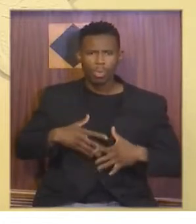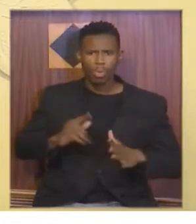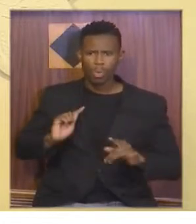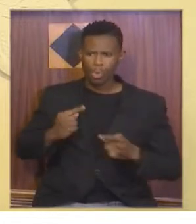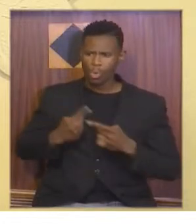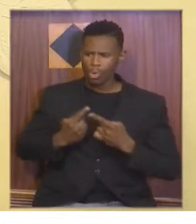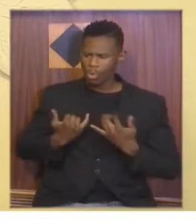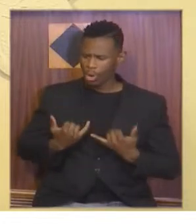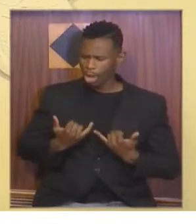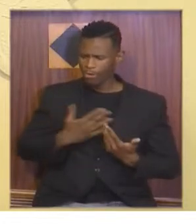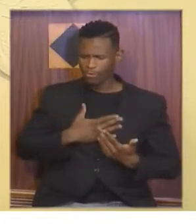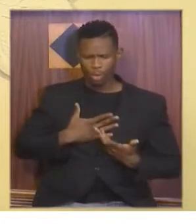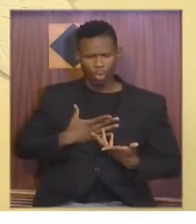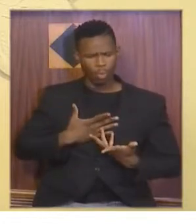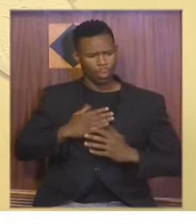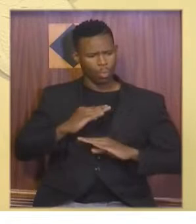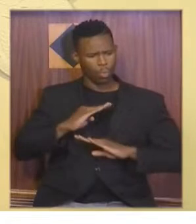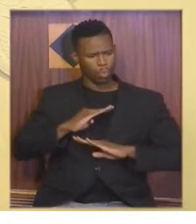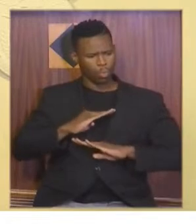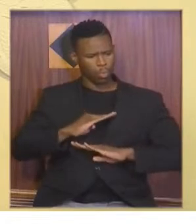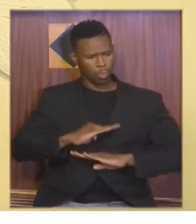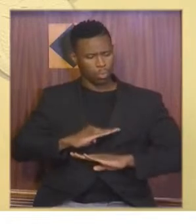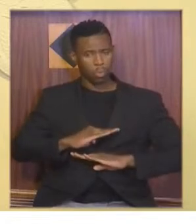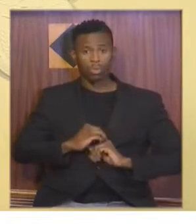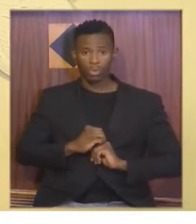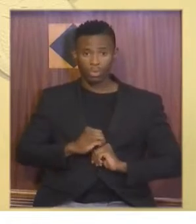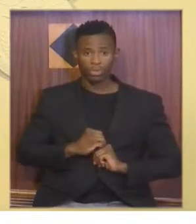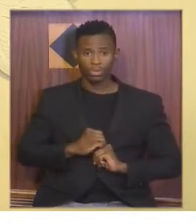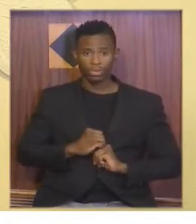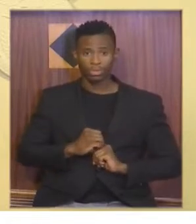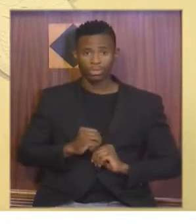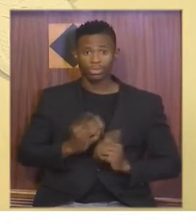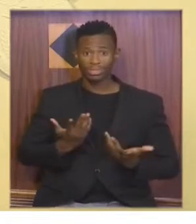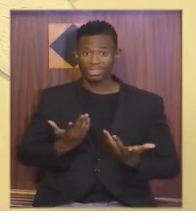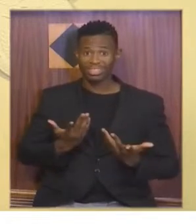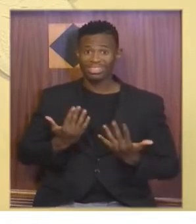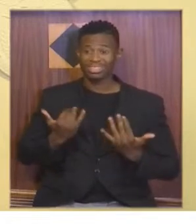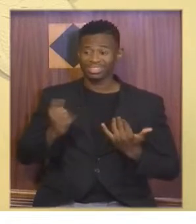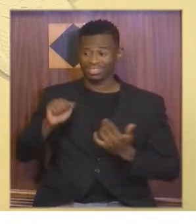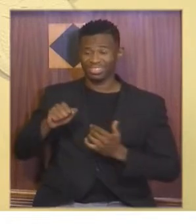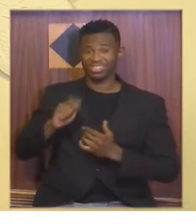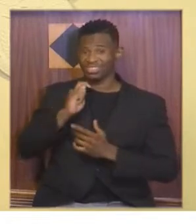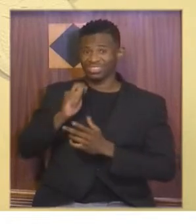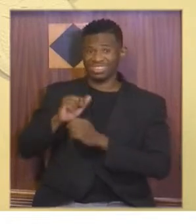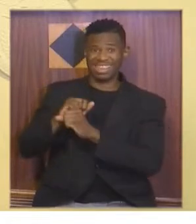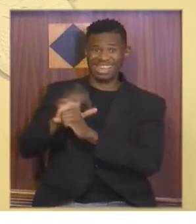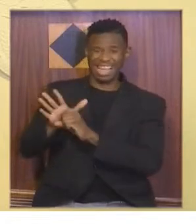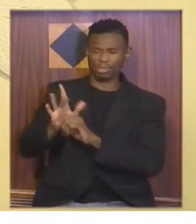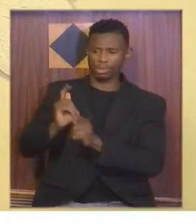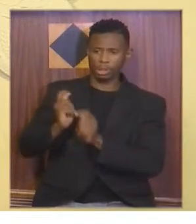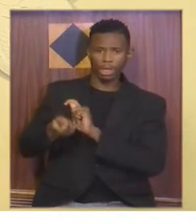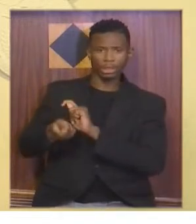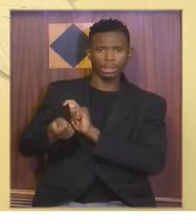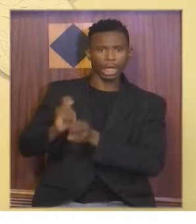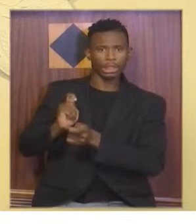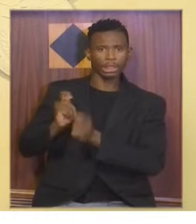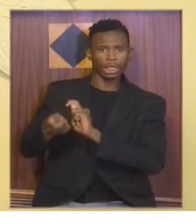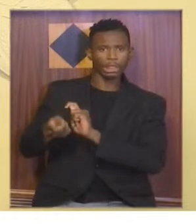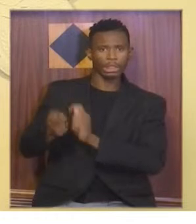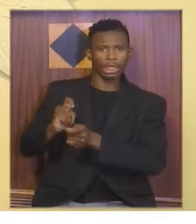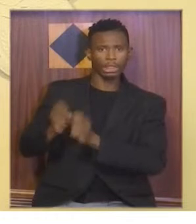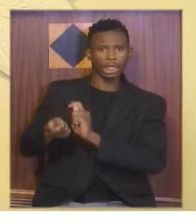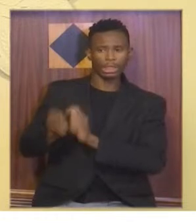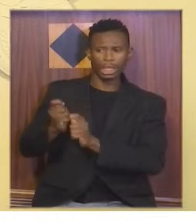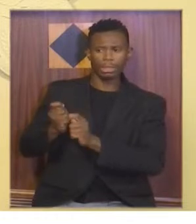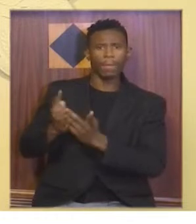our shoulders. Due to the changing nature of the pandemic and due to the progress that has